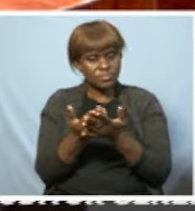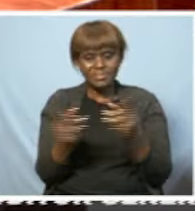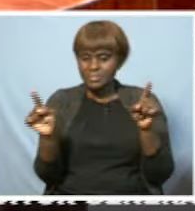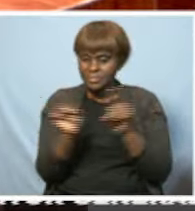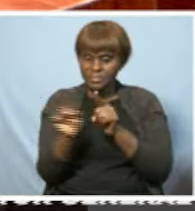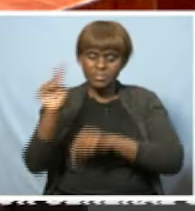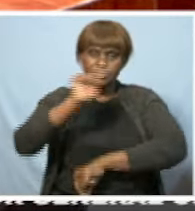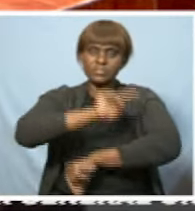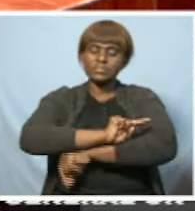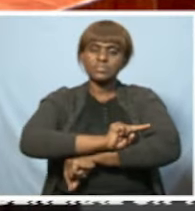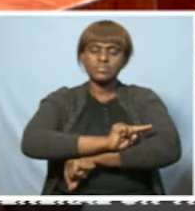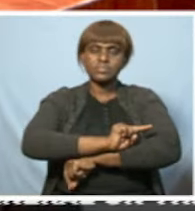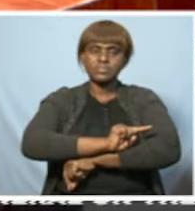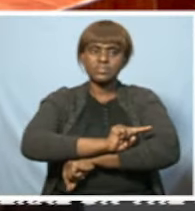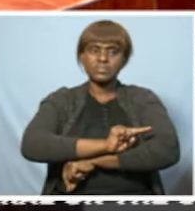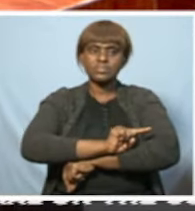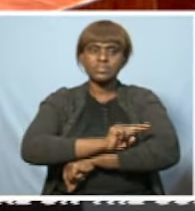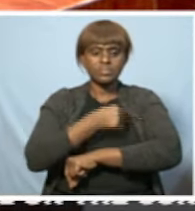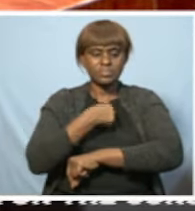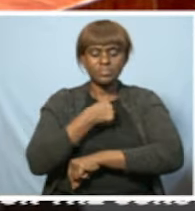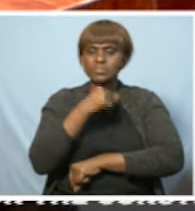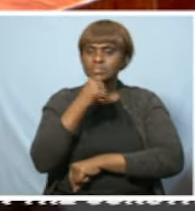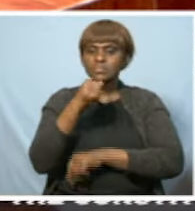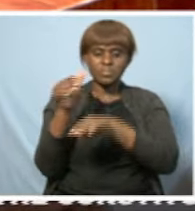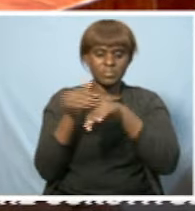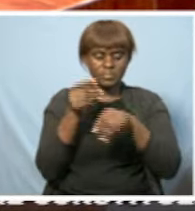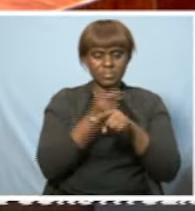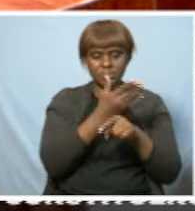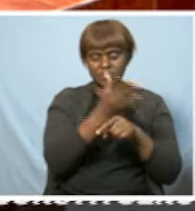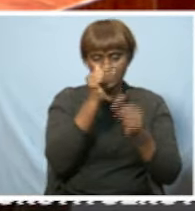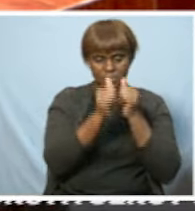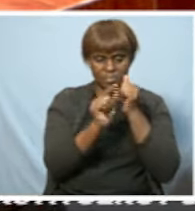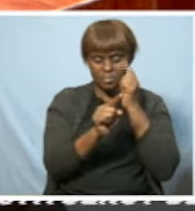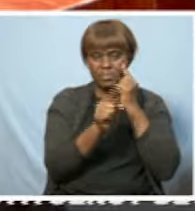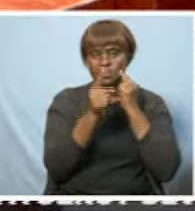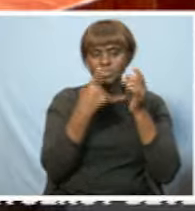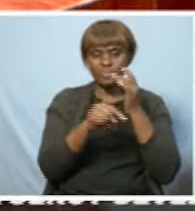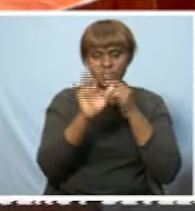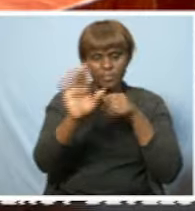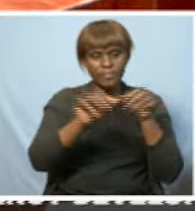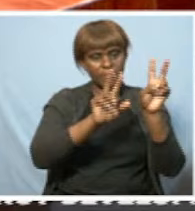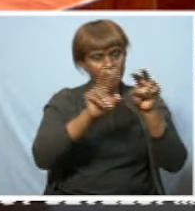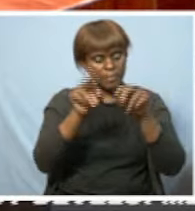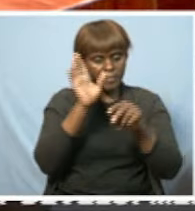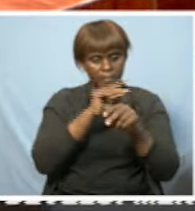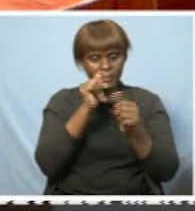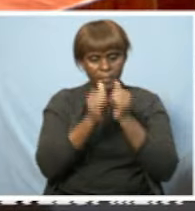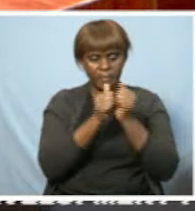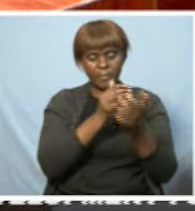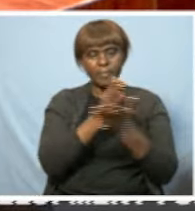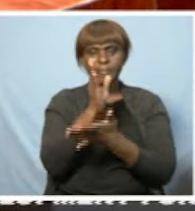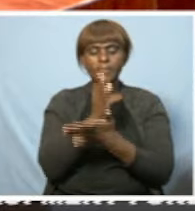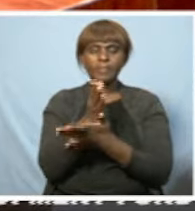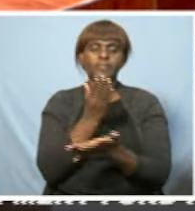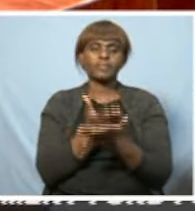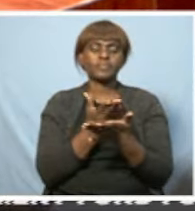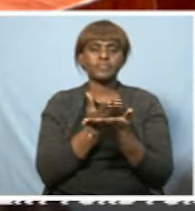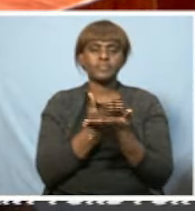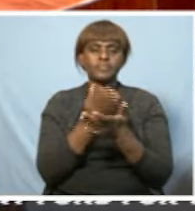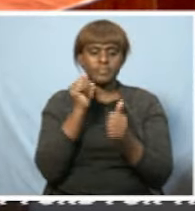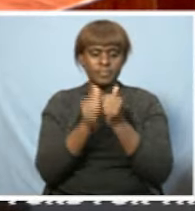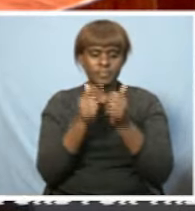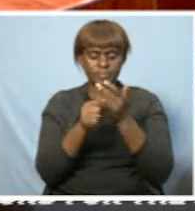day. And I wouldn't take away that from him because that is his observation, which is correct, which